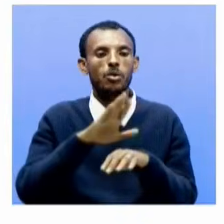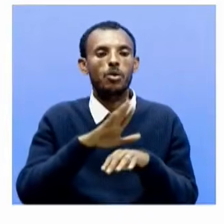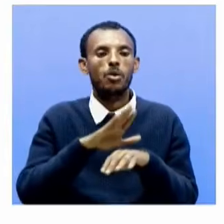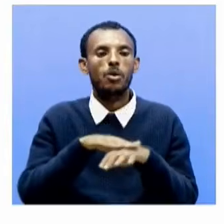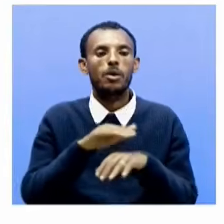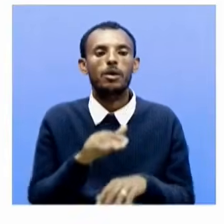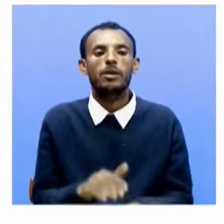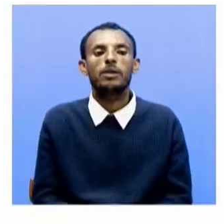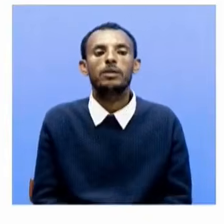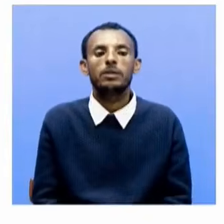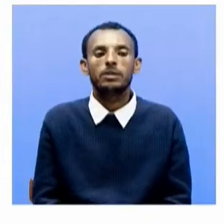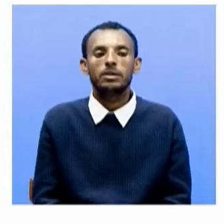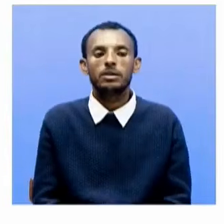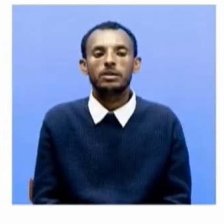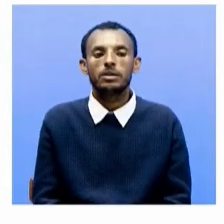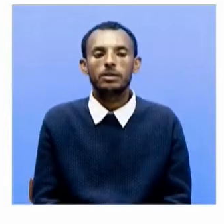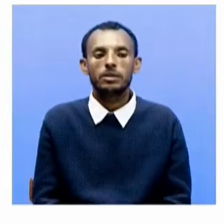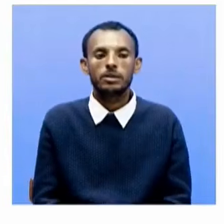cyclic quadrilateral.